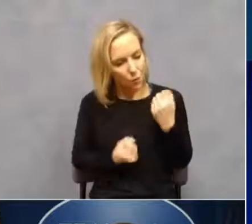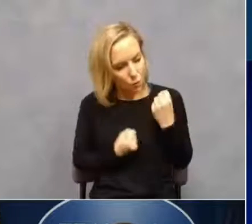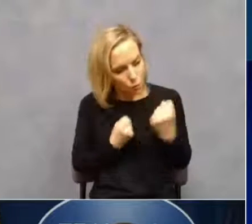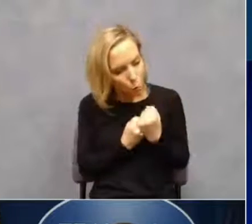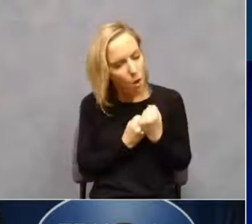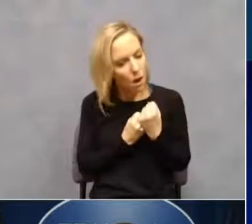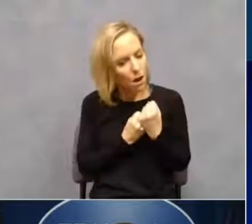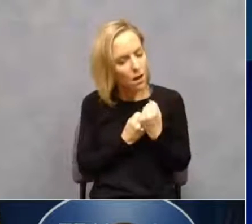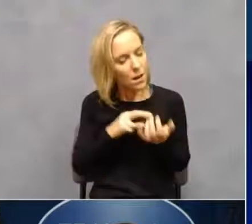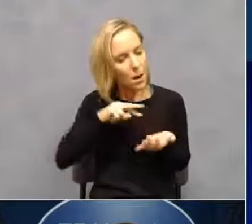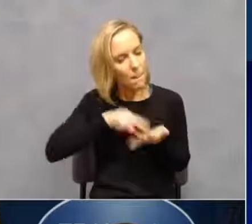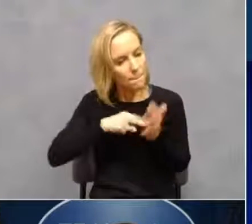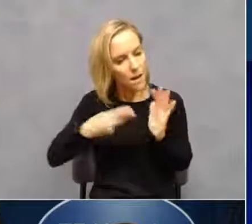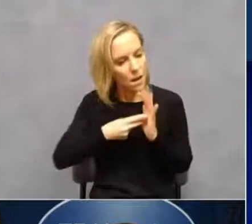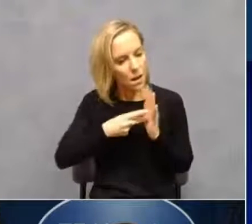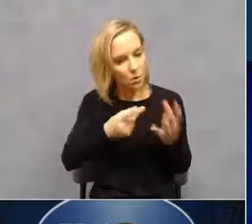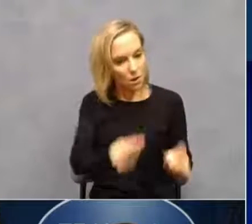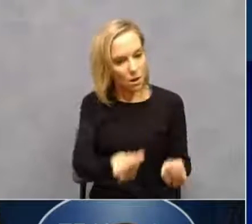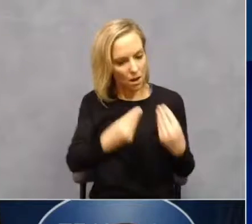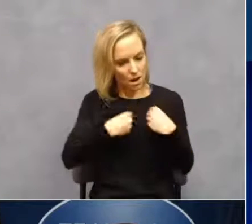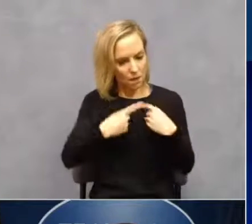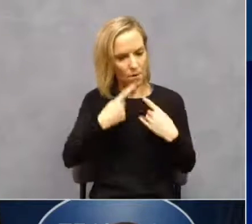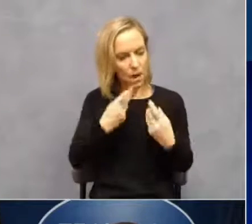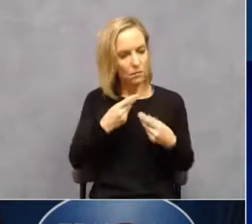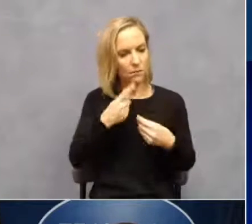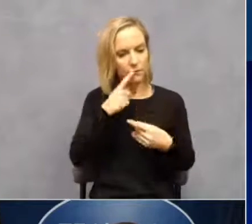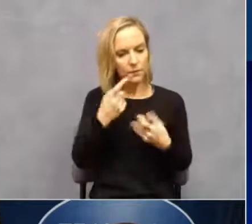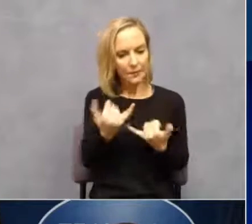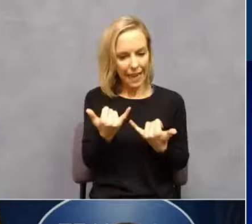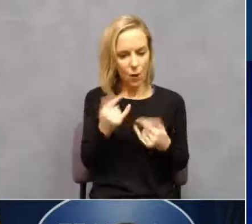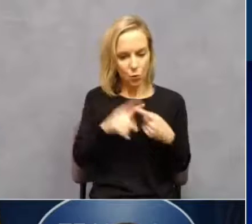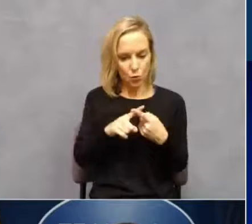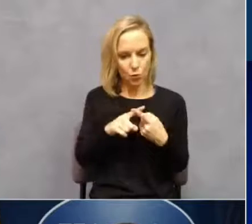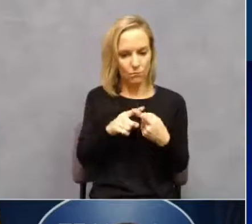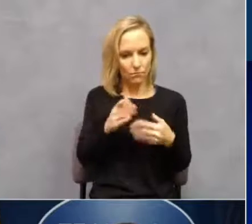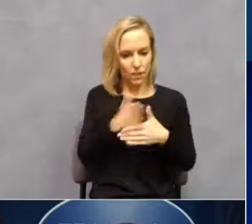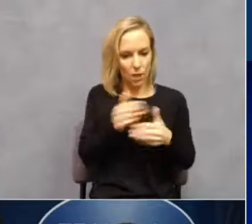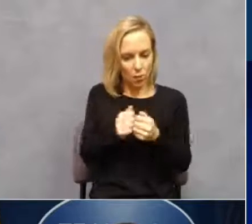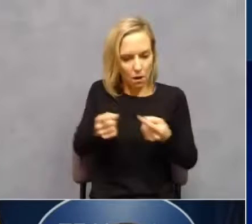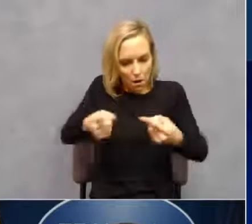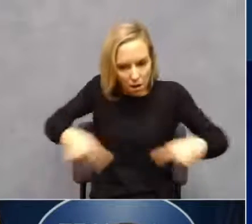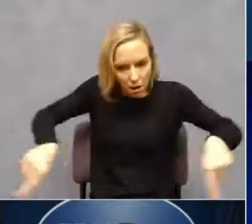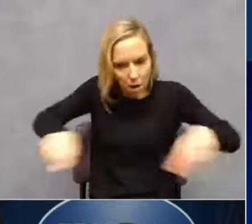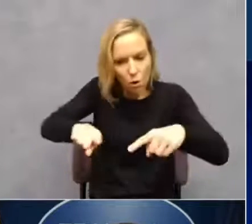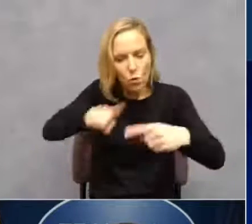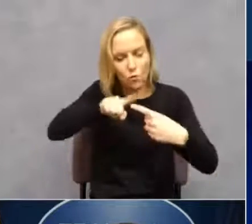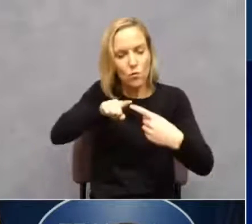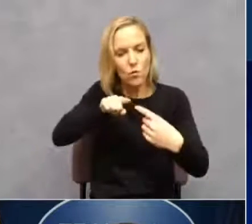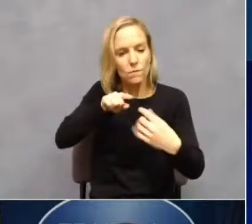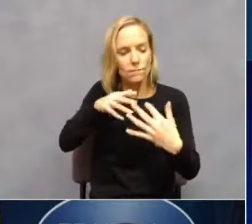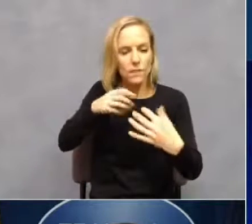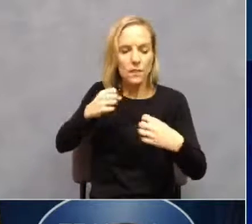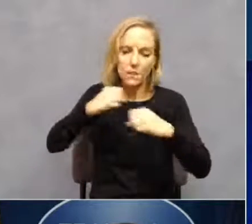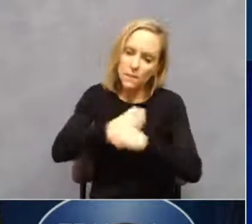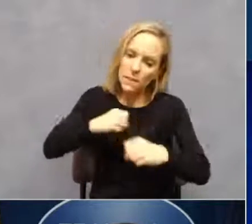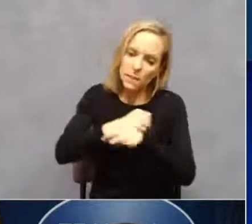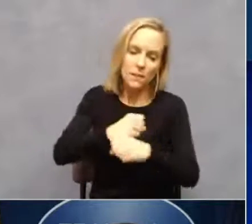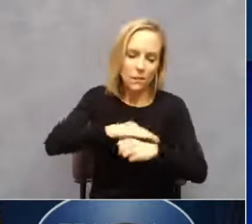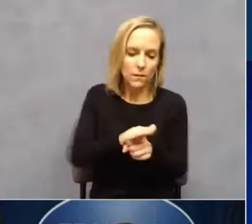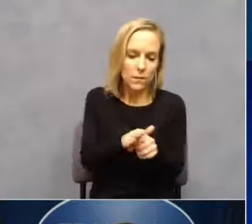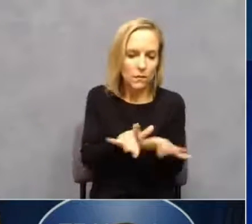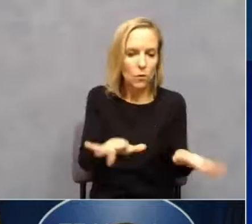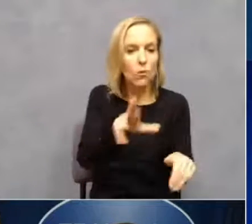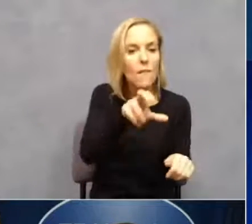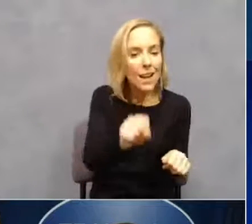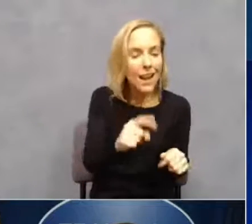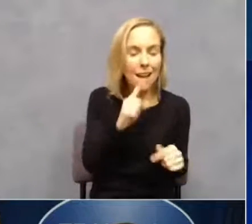to everyone out there that's battling the coronavirus. I'm scared for myself, and I'm